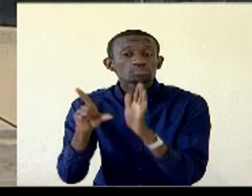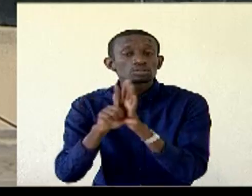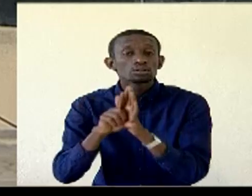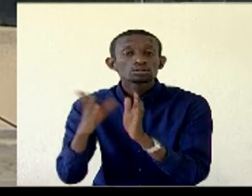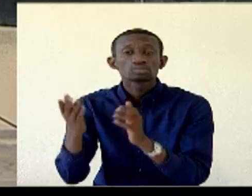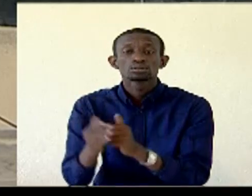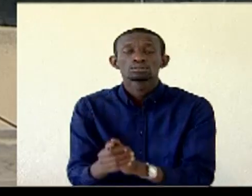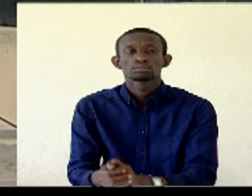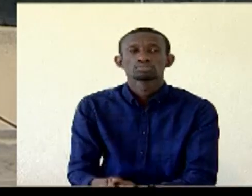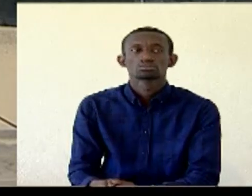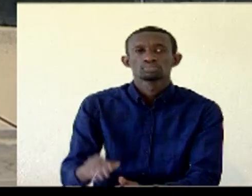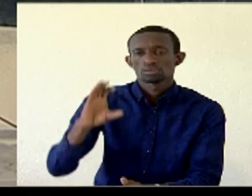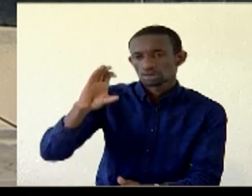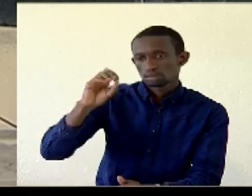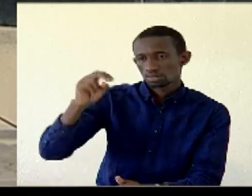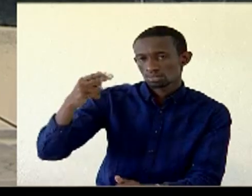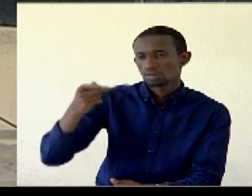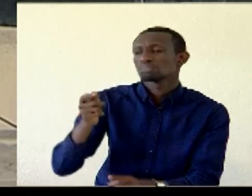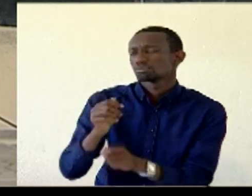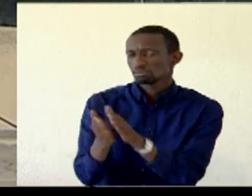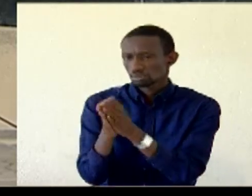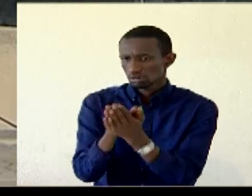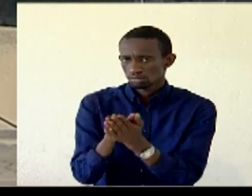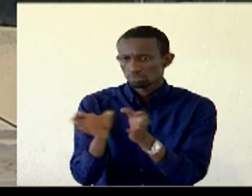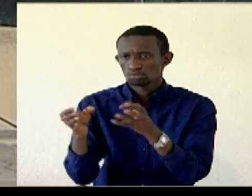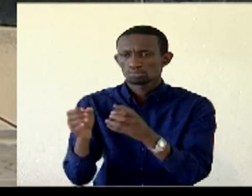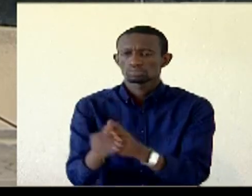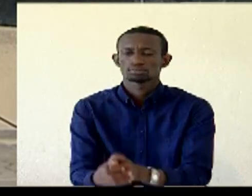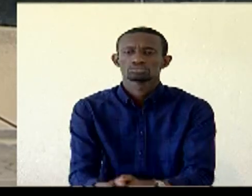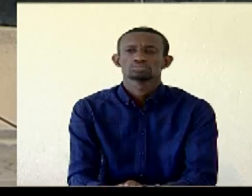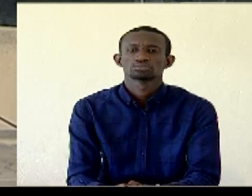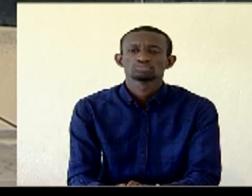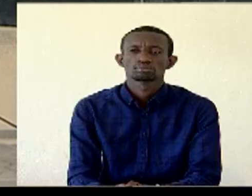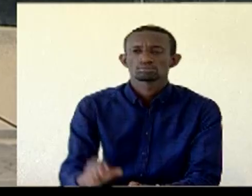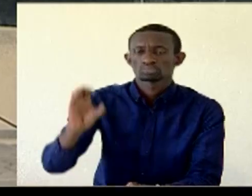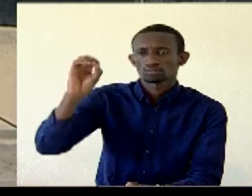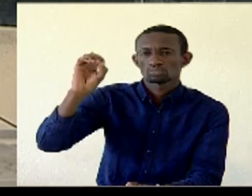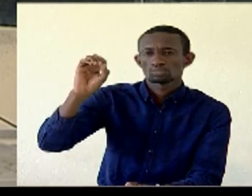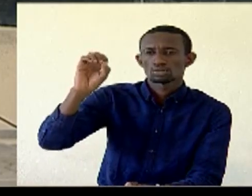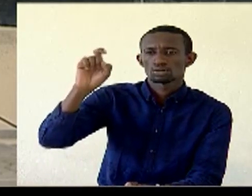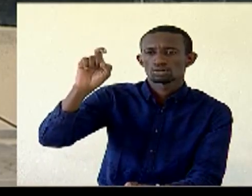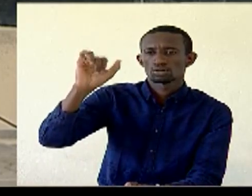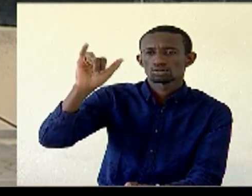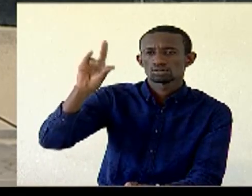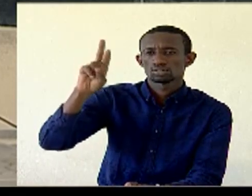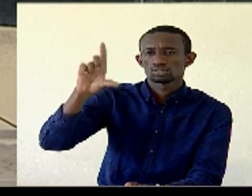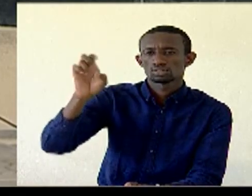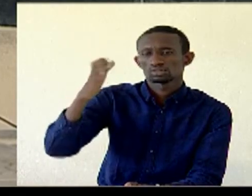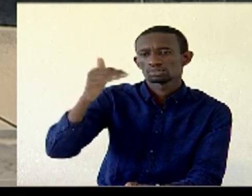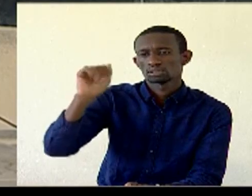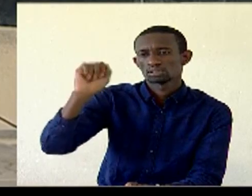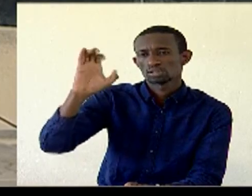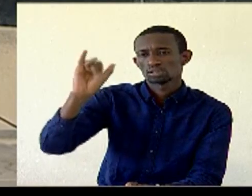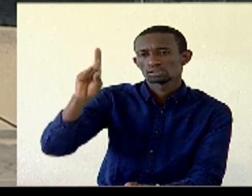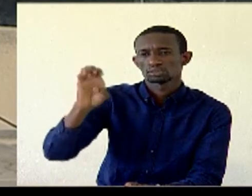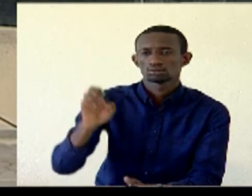this one will be, the compound will be a carboxylic acid, and this will be 2-hydroxy